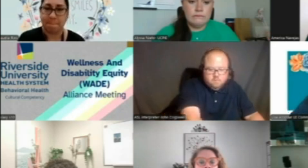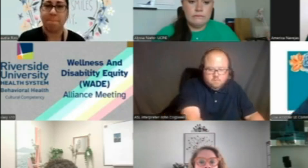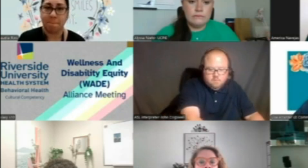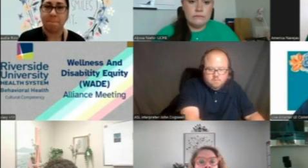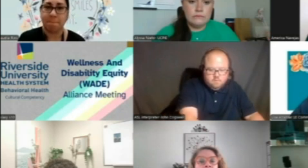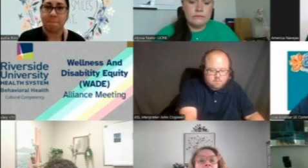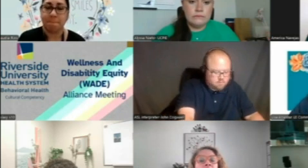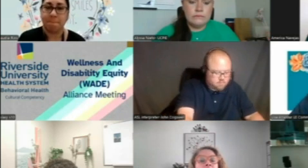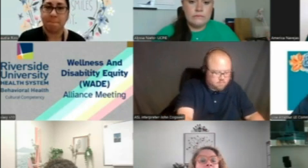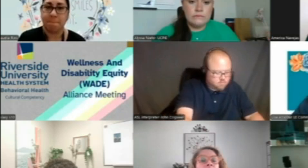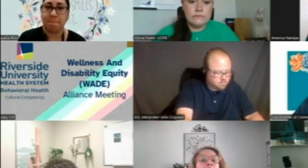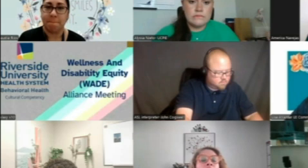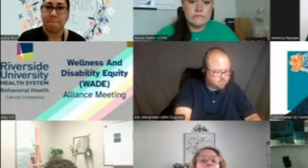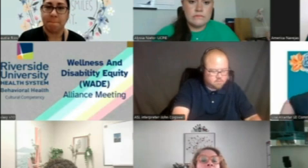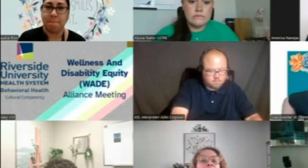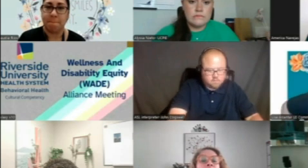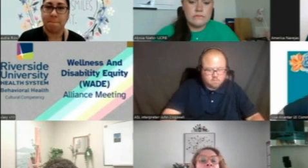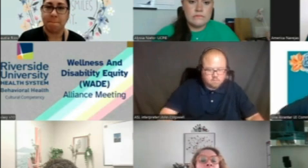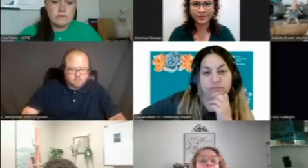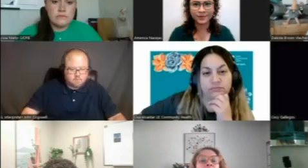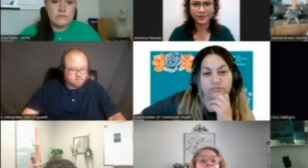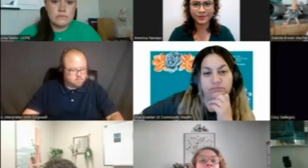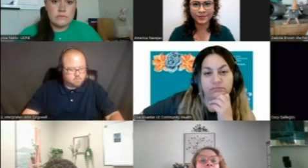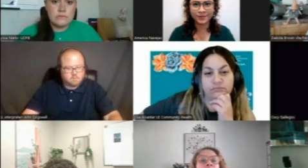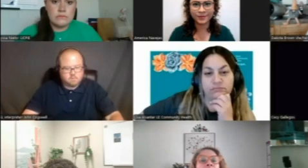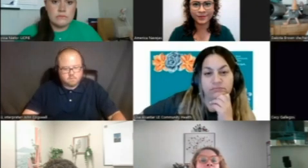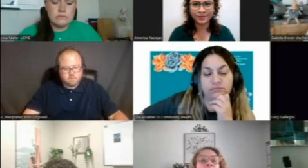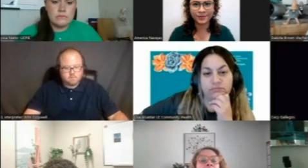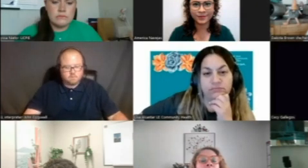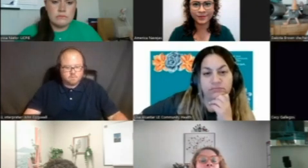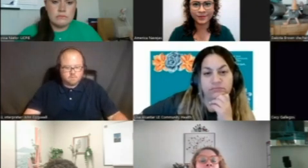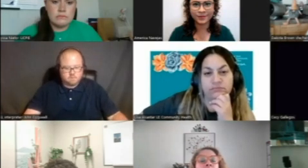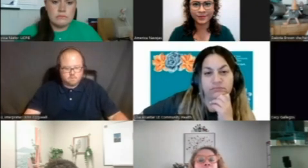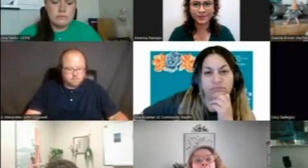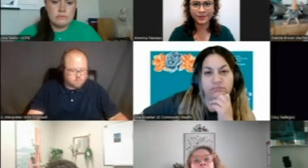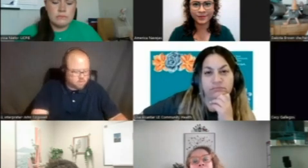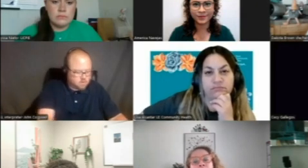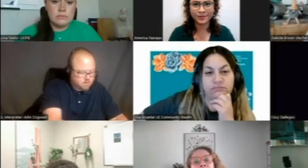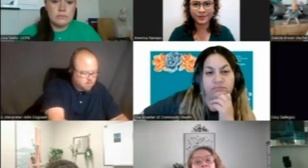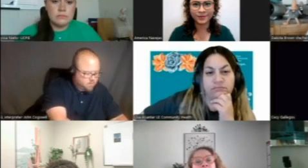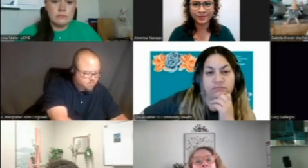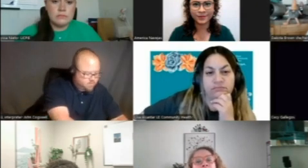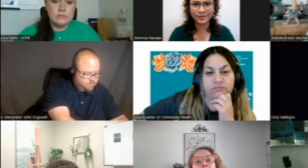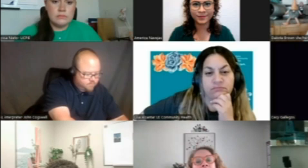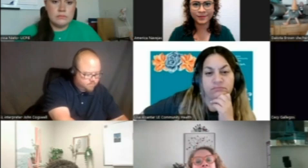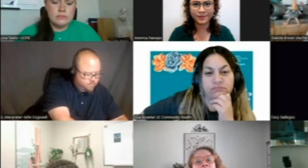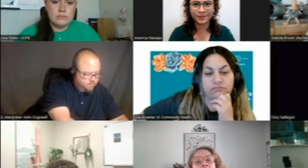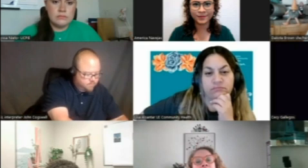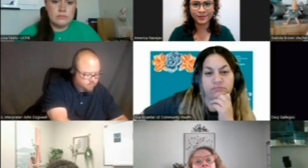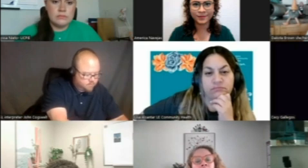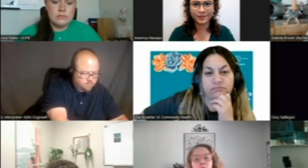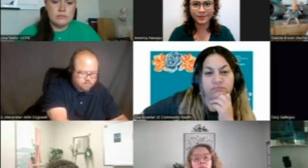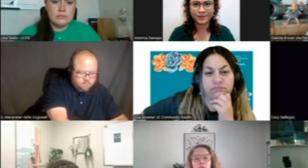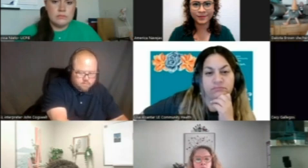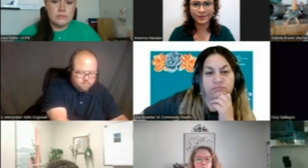we did breakout rooms and it was very difficult without an interpreter. So if the deaf community wanted to join this into the breakout rooms, would you guys